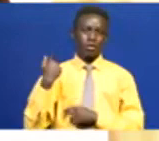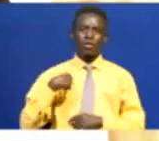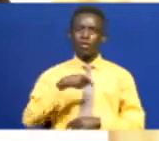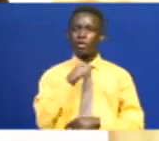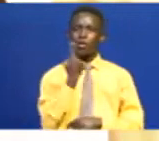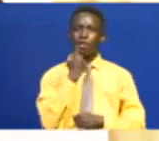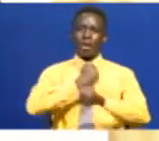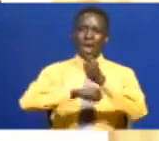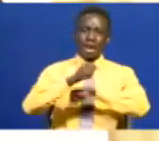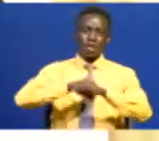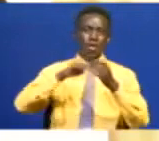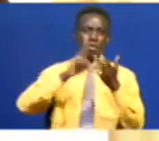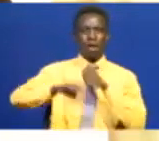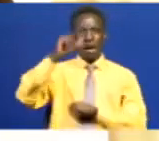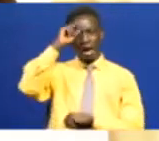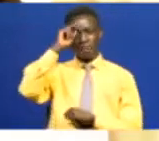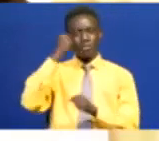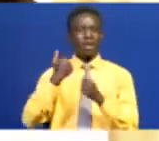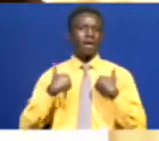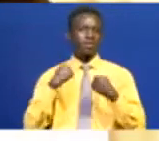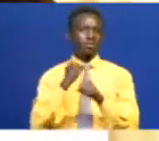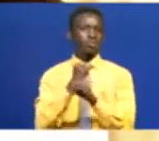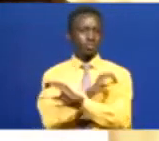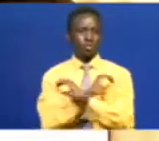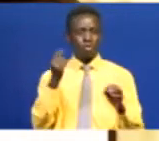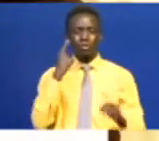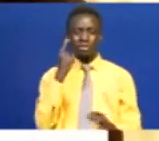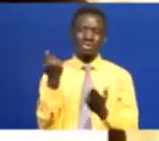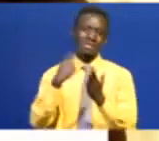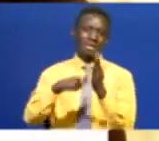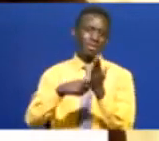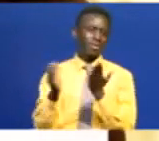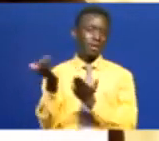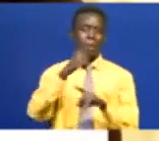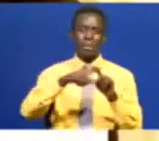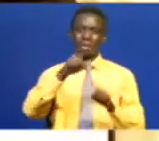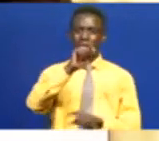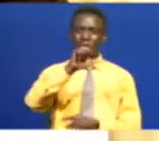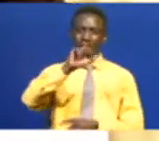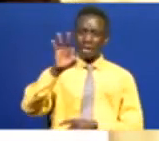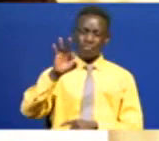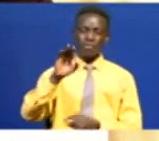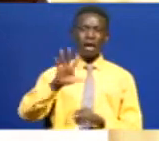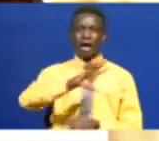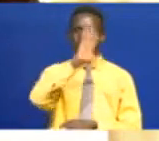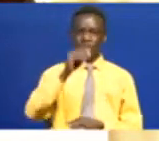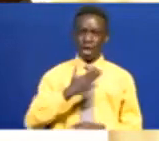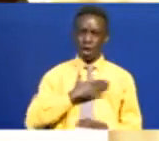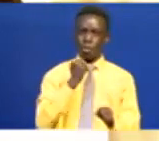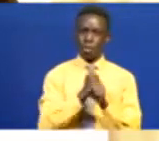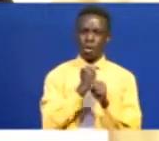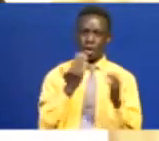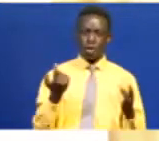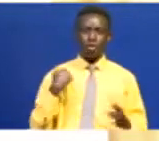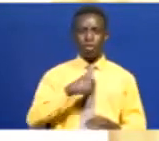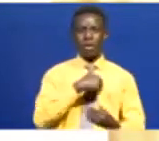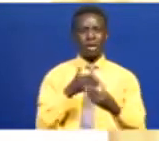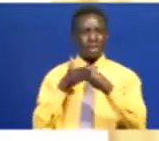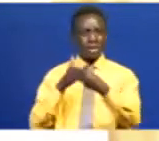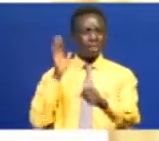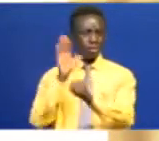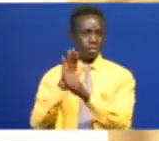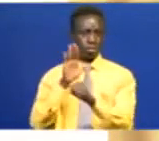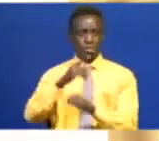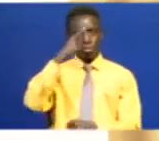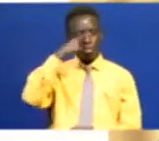not done despite the taxes that are being collected. But at TLF Africa, over and above the work we do, we also champion a lot of policy